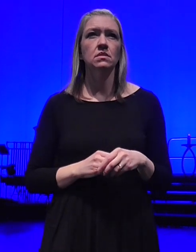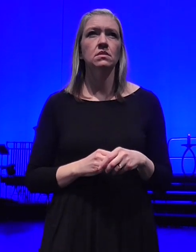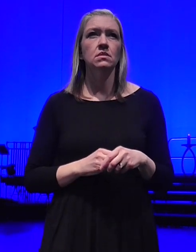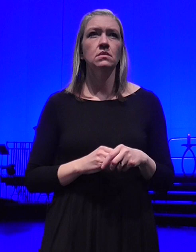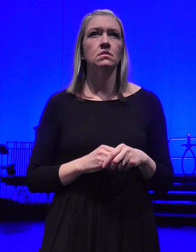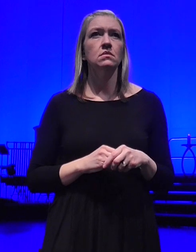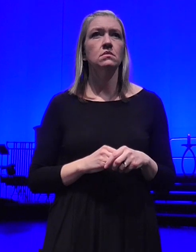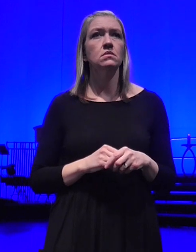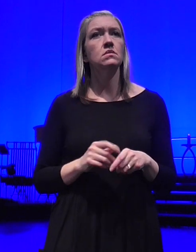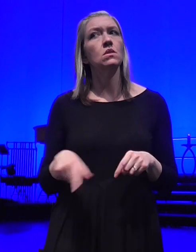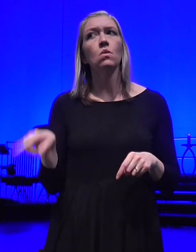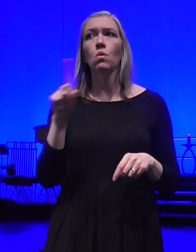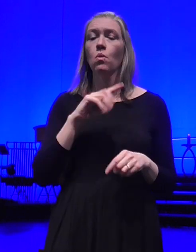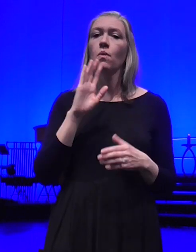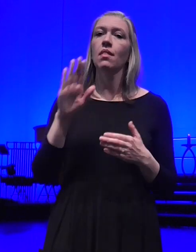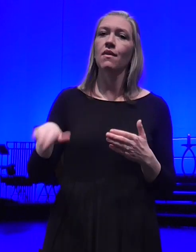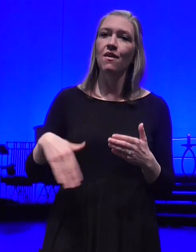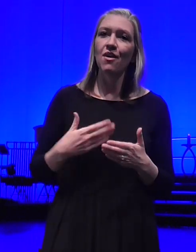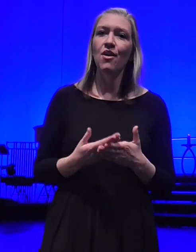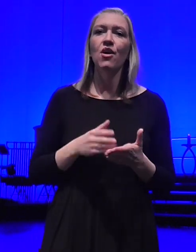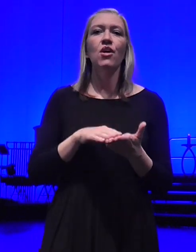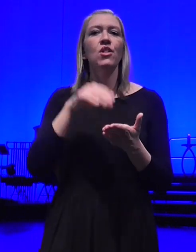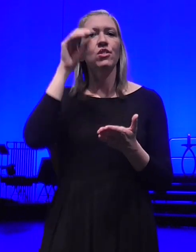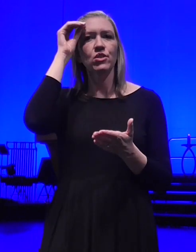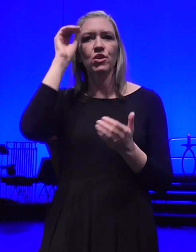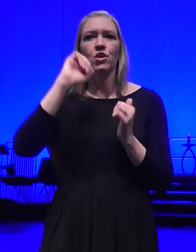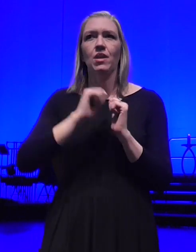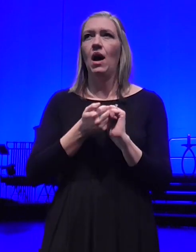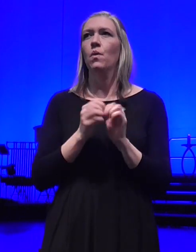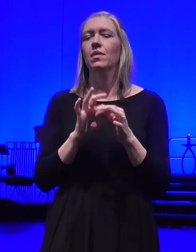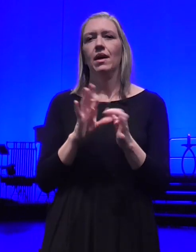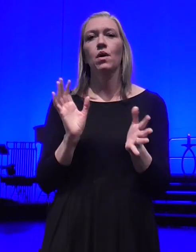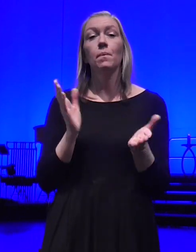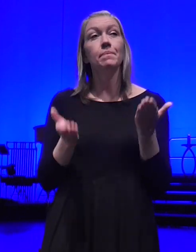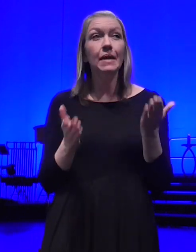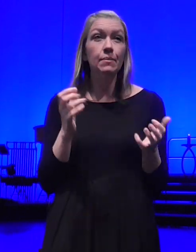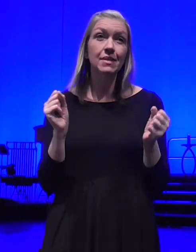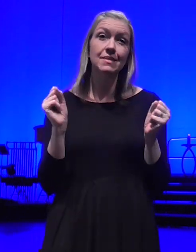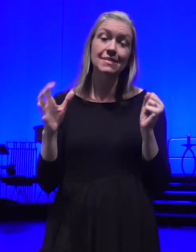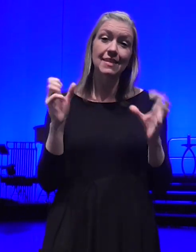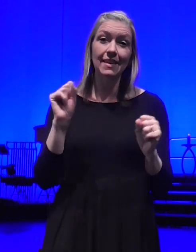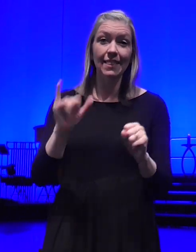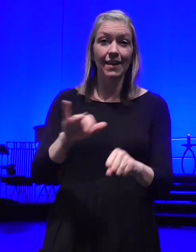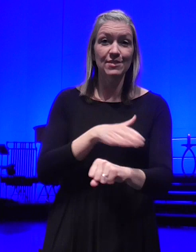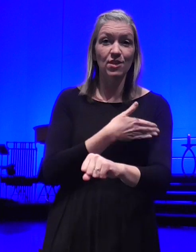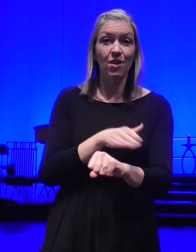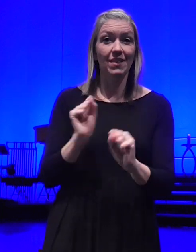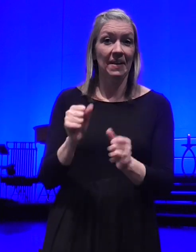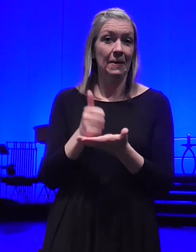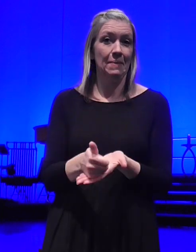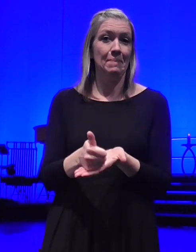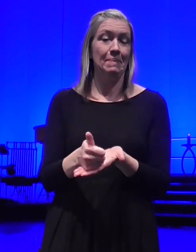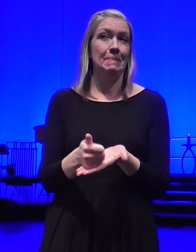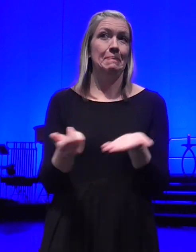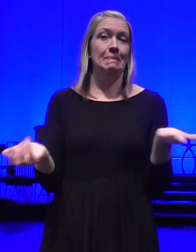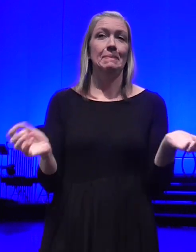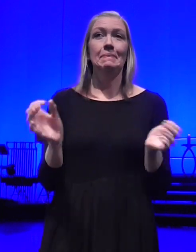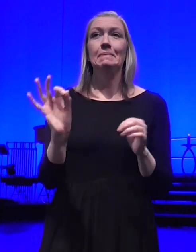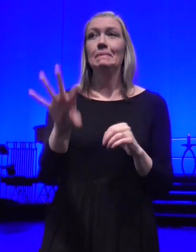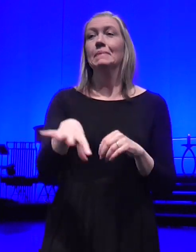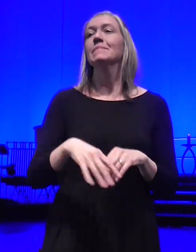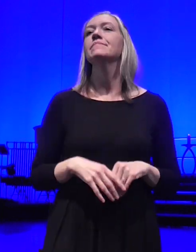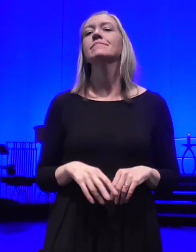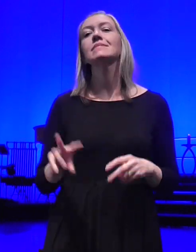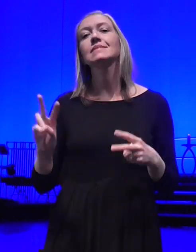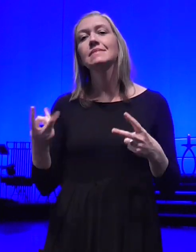So we're all going to learn how to let it go. Maybe singing the song will help. I don't know. But the second point